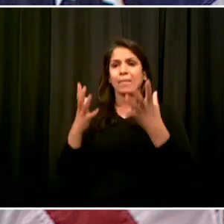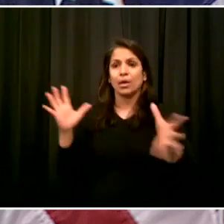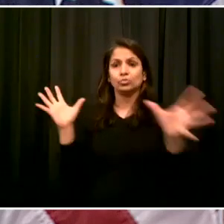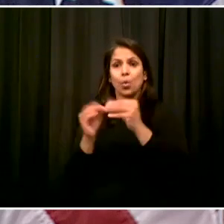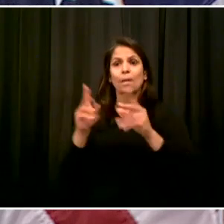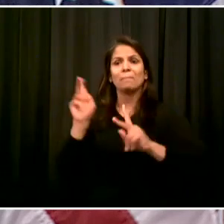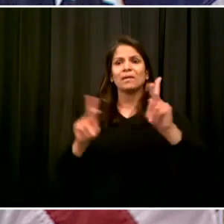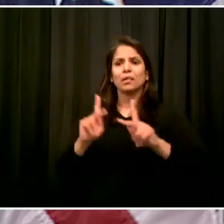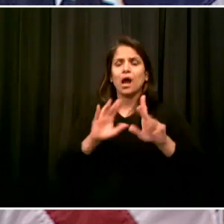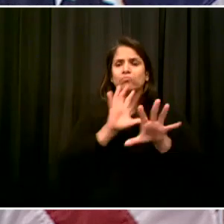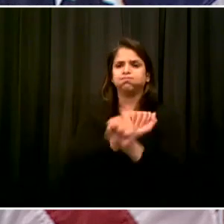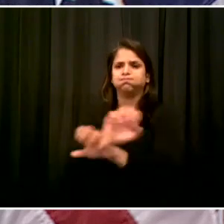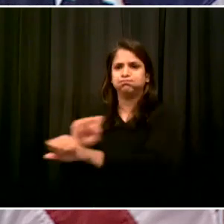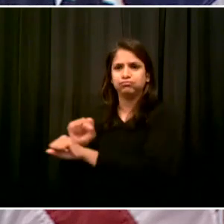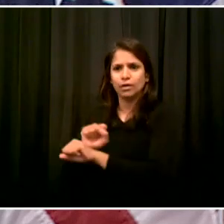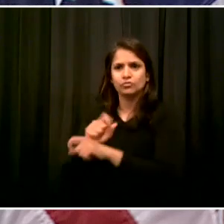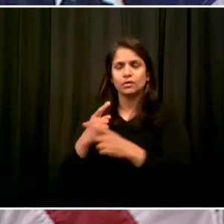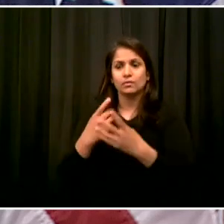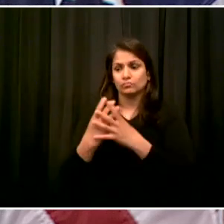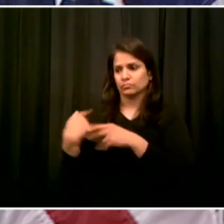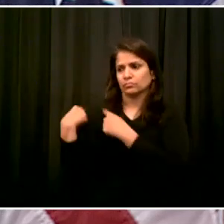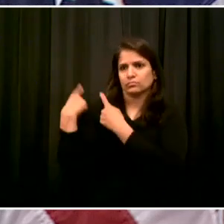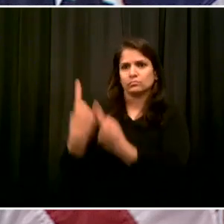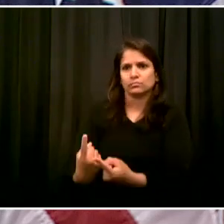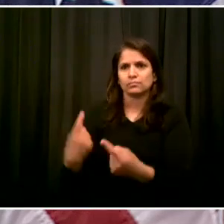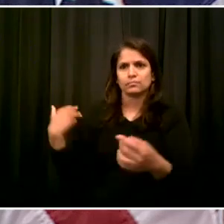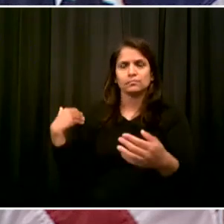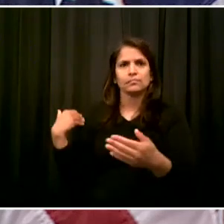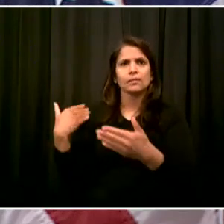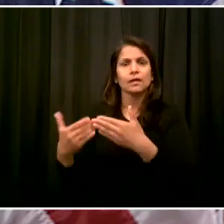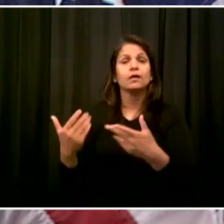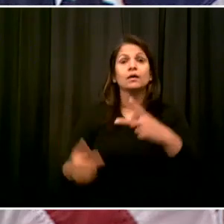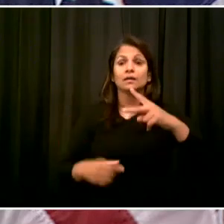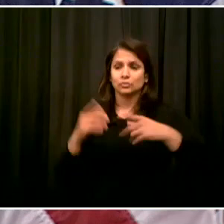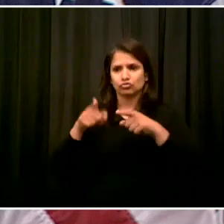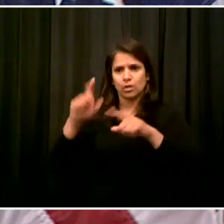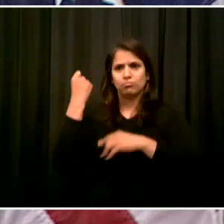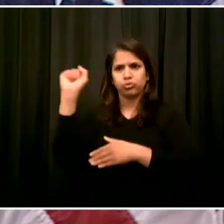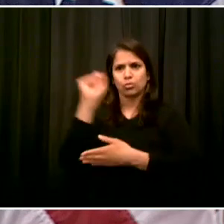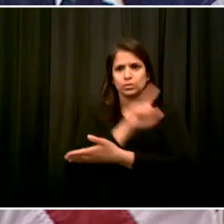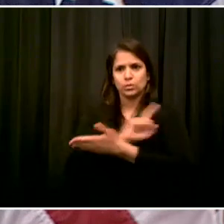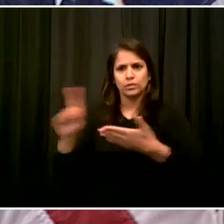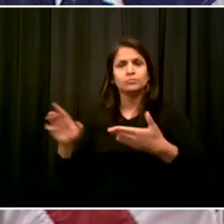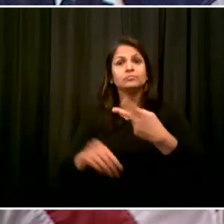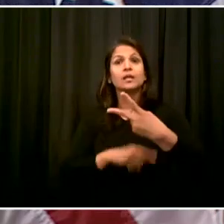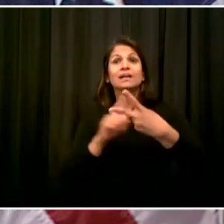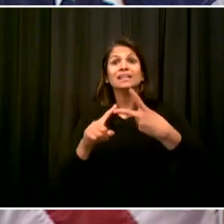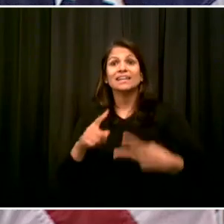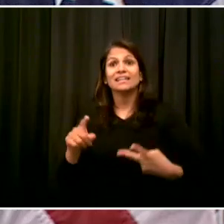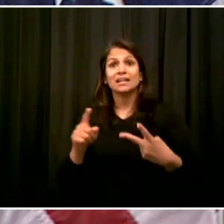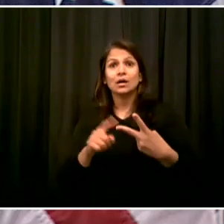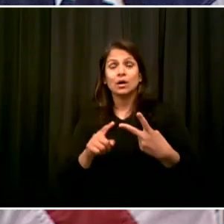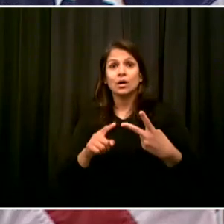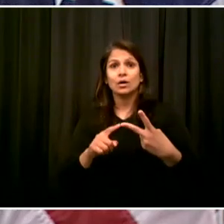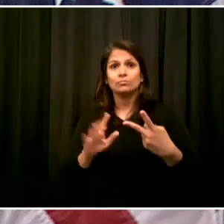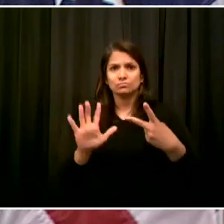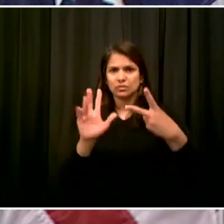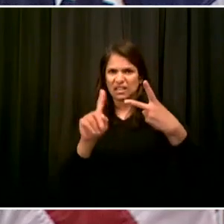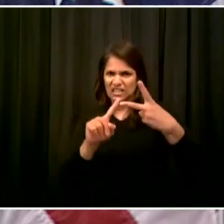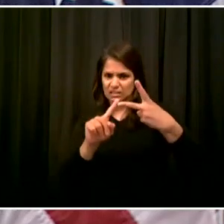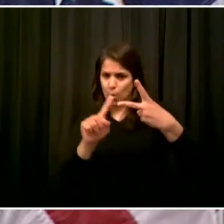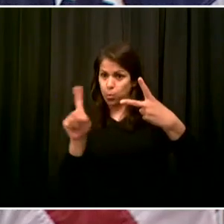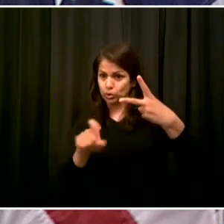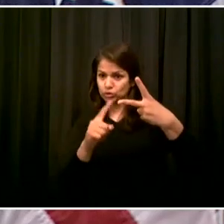And second, yes or no, does the NYPD have the right to disperse peaceful protesters or